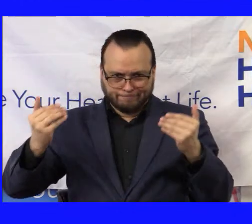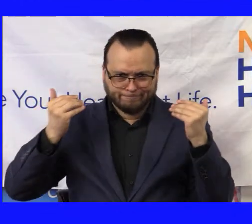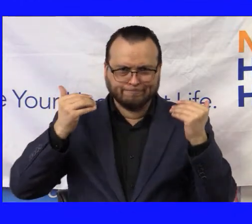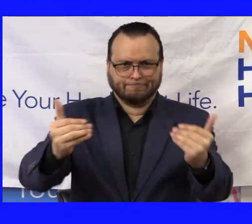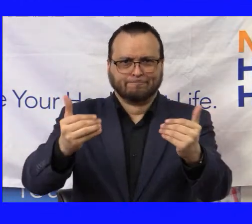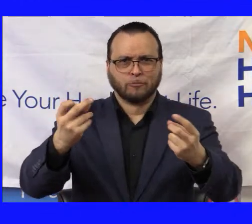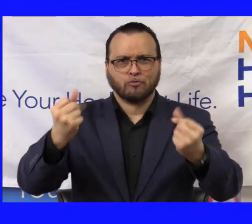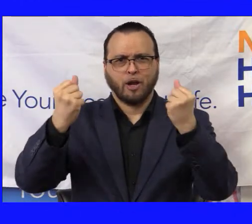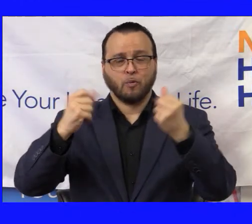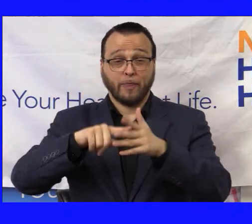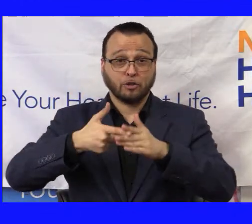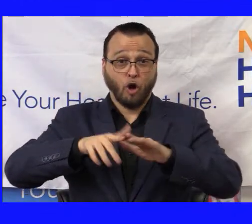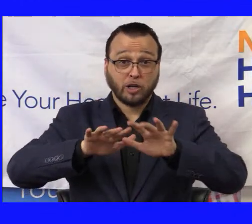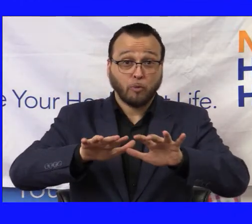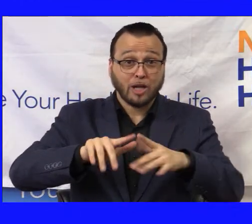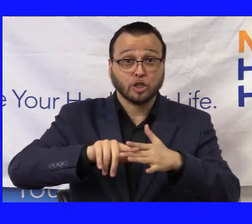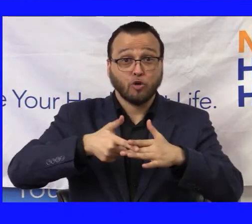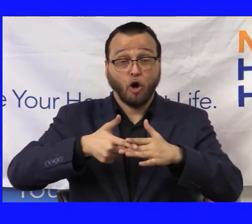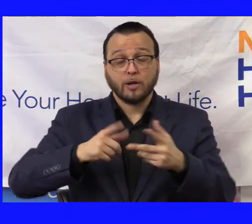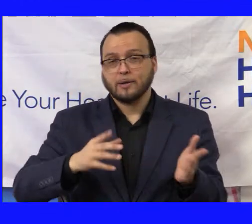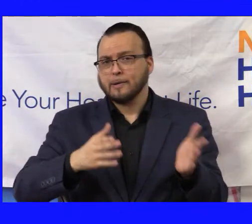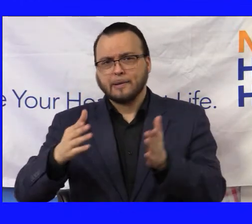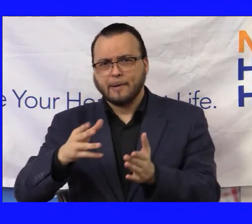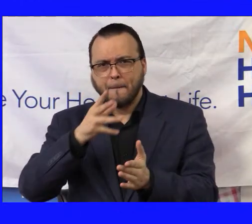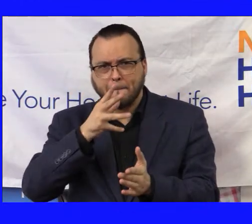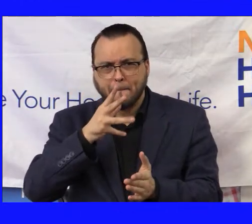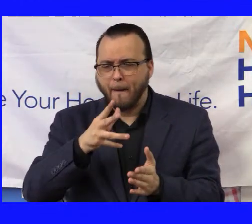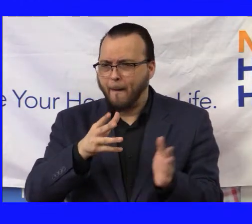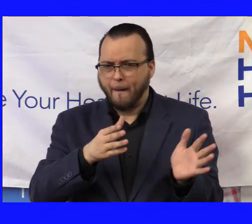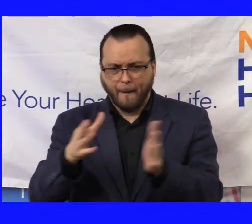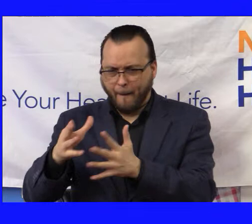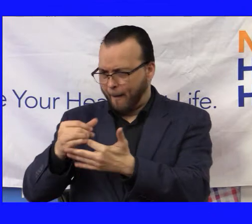started compressions. They got the mother delivered.